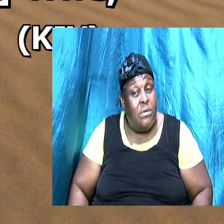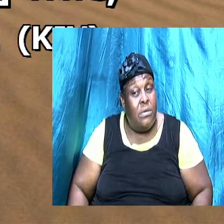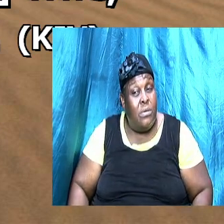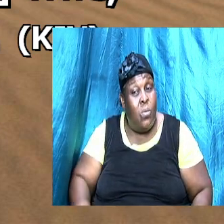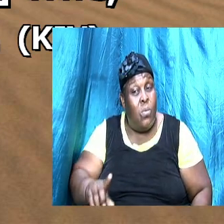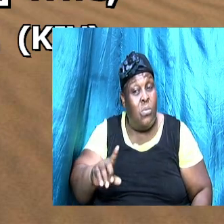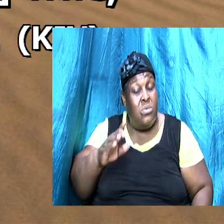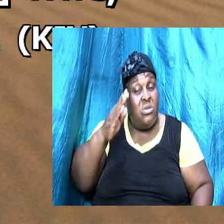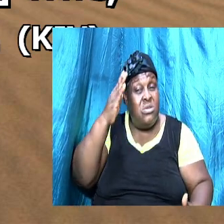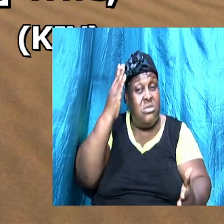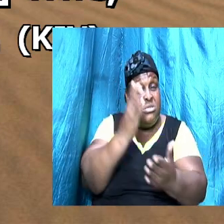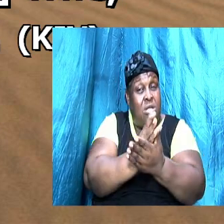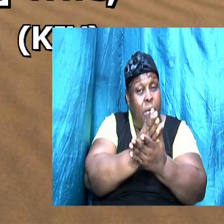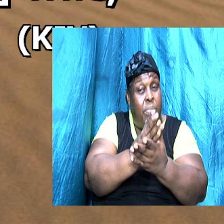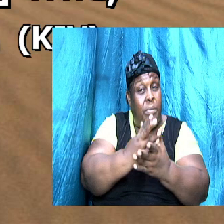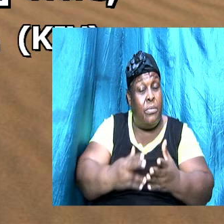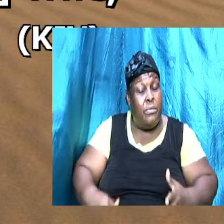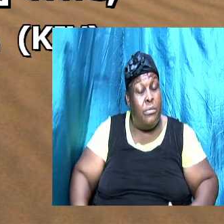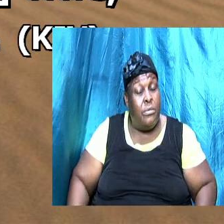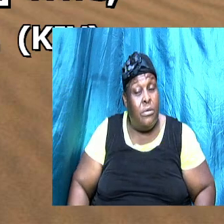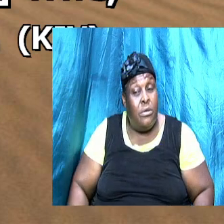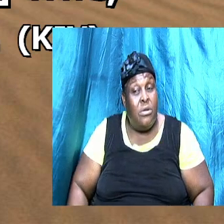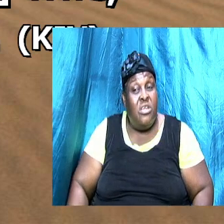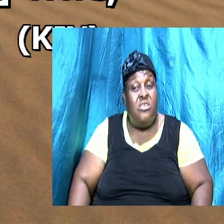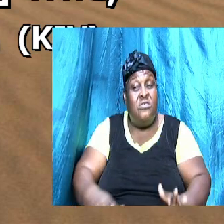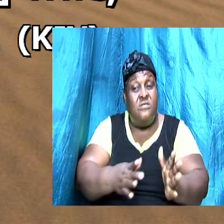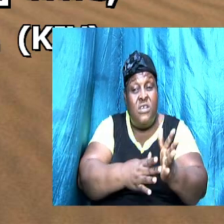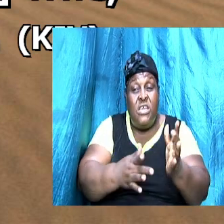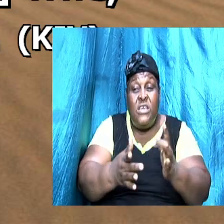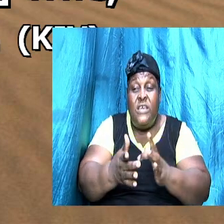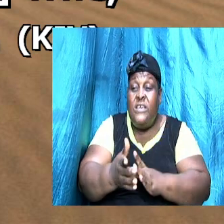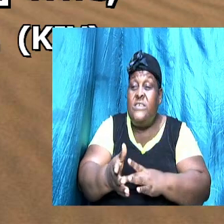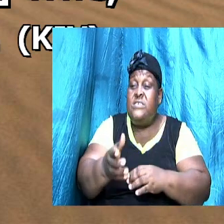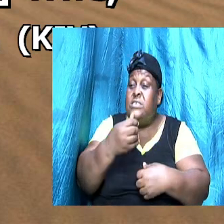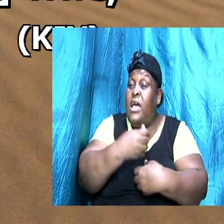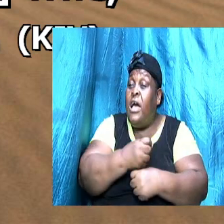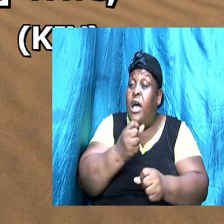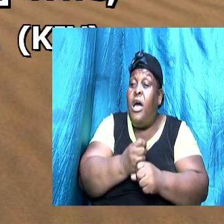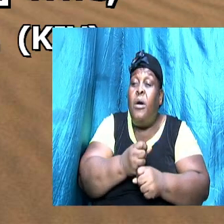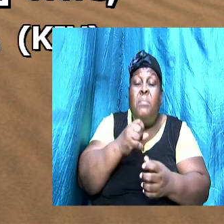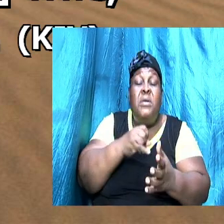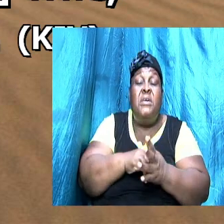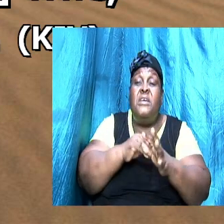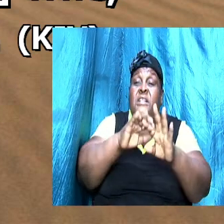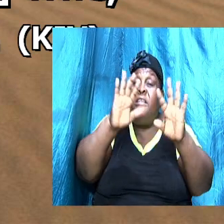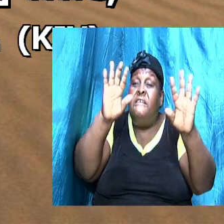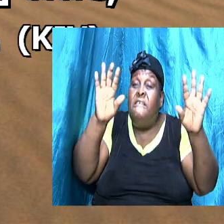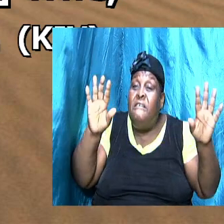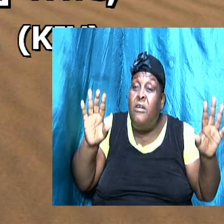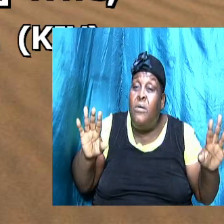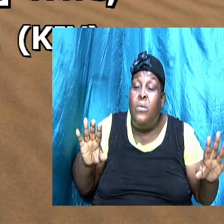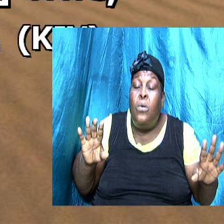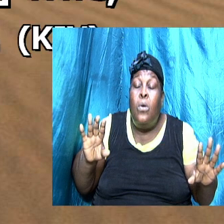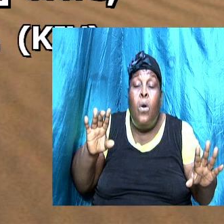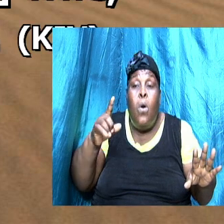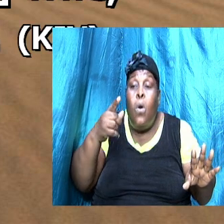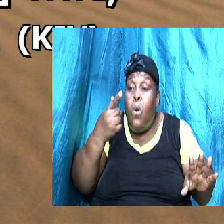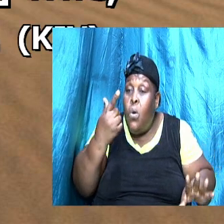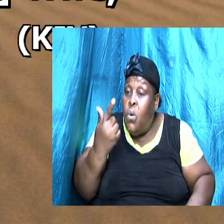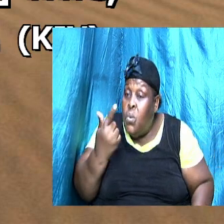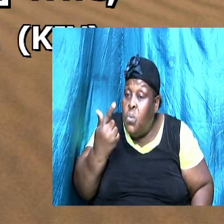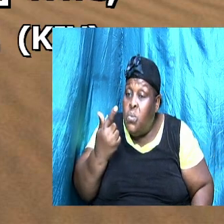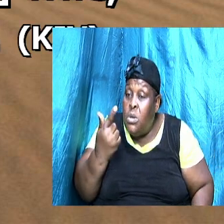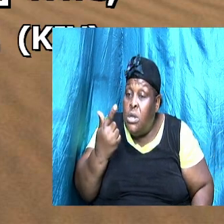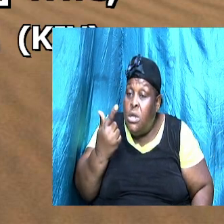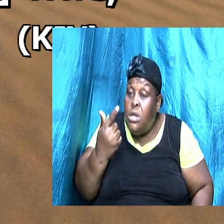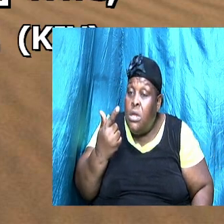Once and for all, cut it out. And Jesus made it emphatically clear, except for that. To